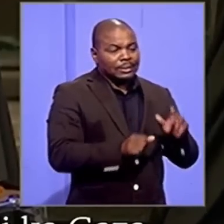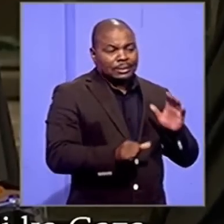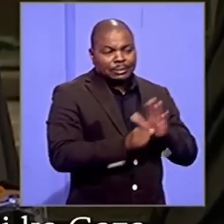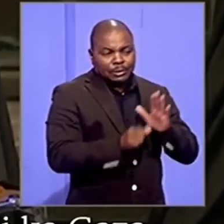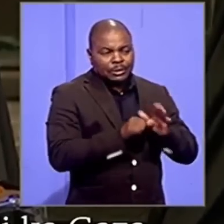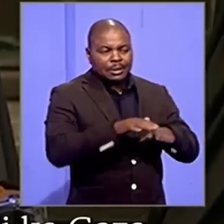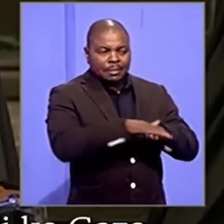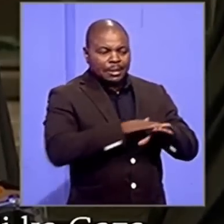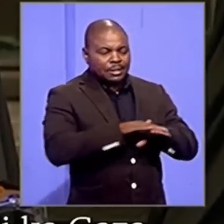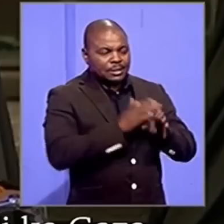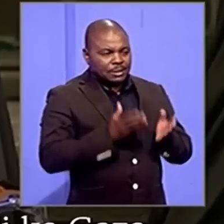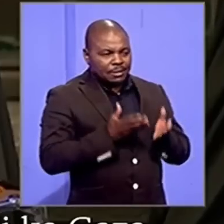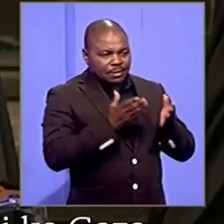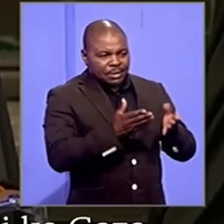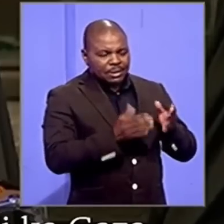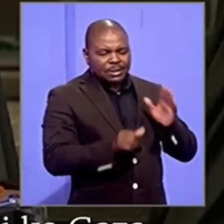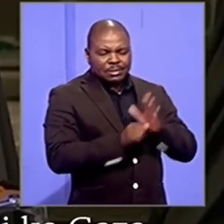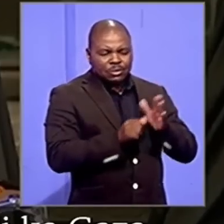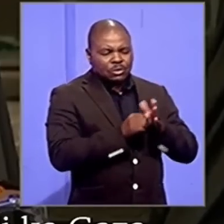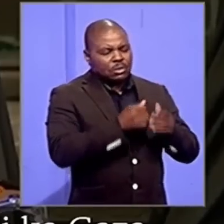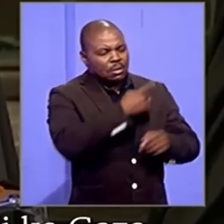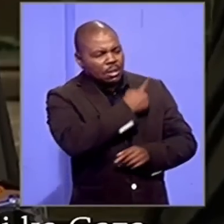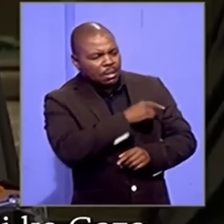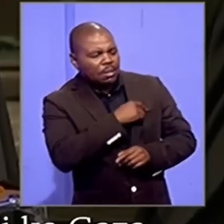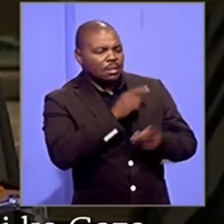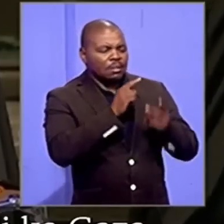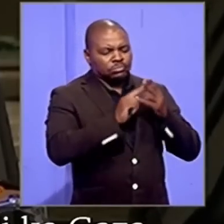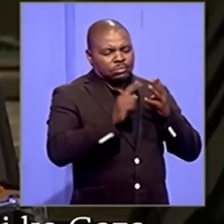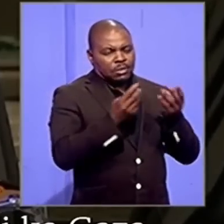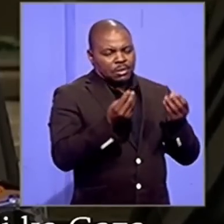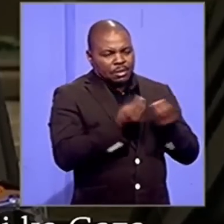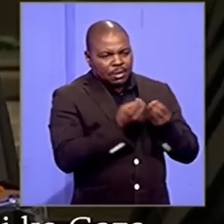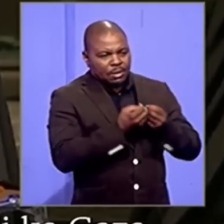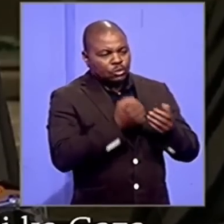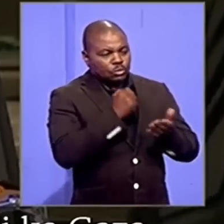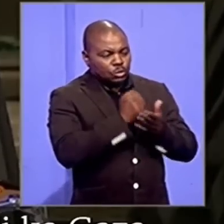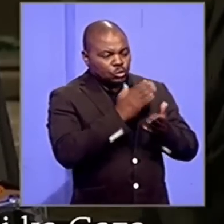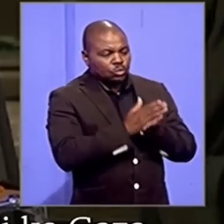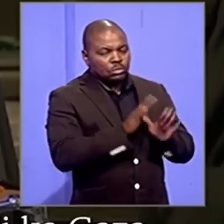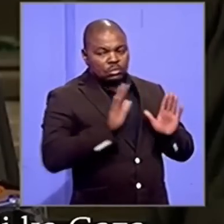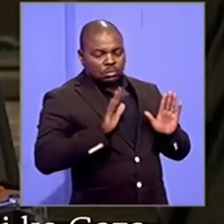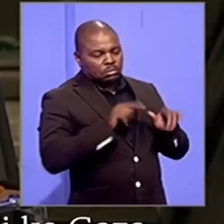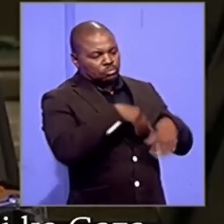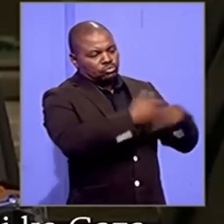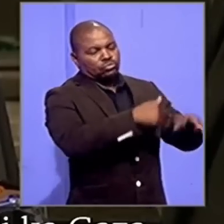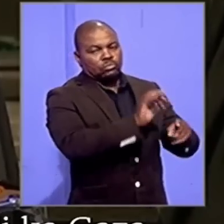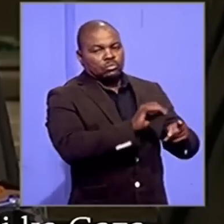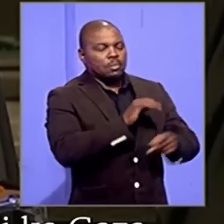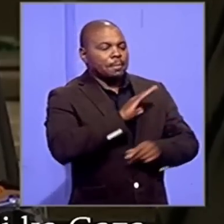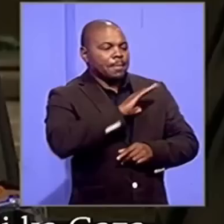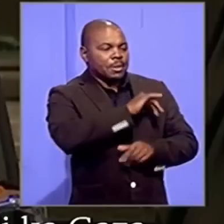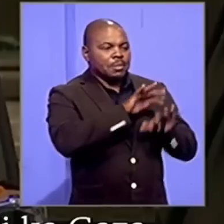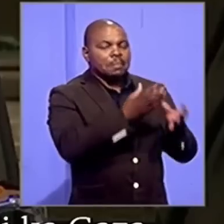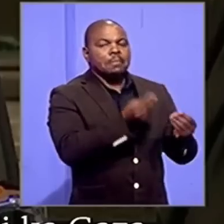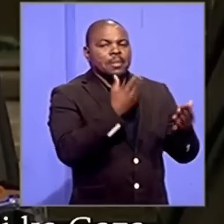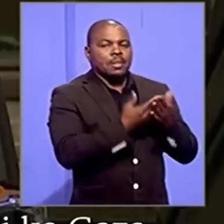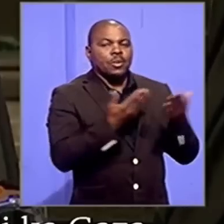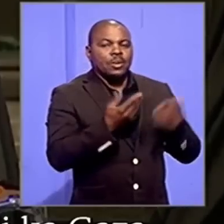basic services and humanitarian assistance to address the adverse conditions of life faced by Palestinians in the Gaza Strip.